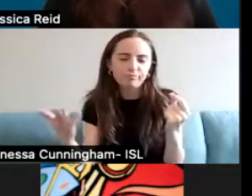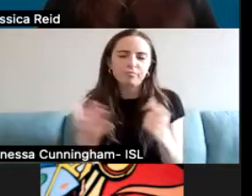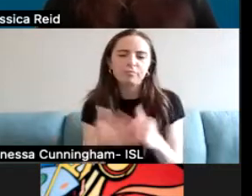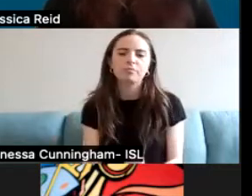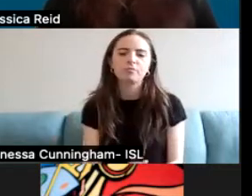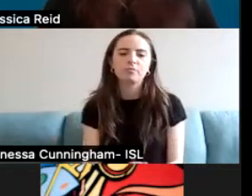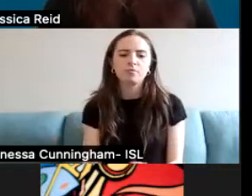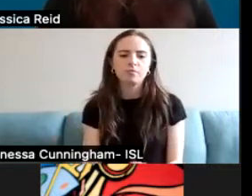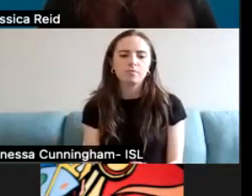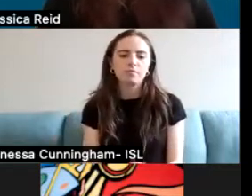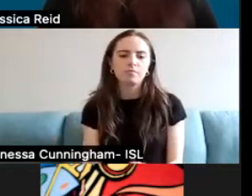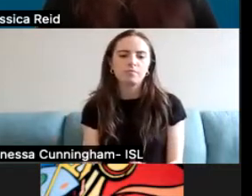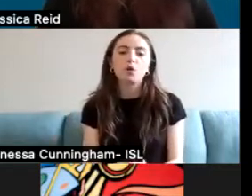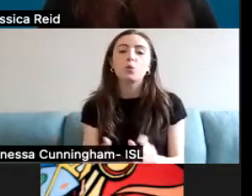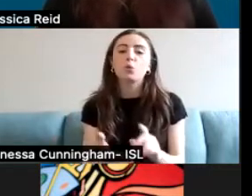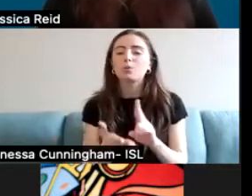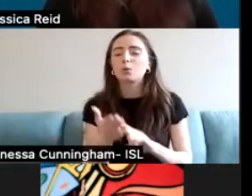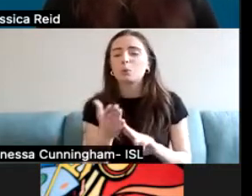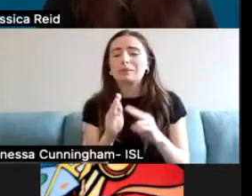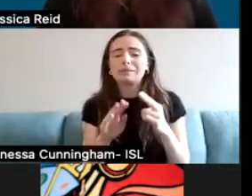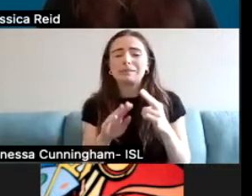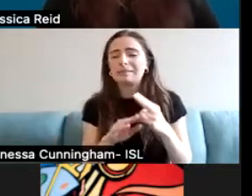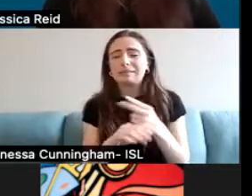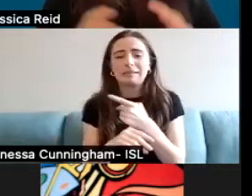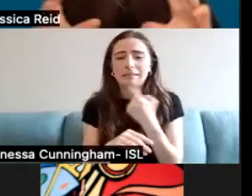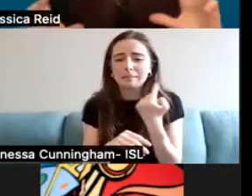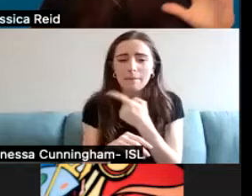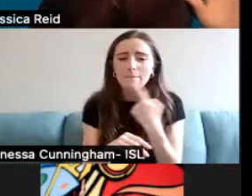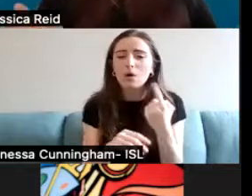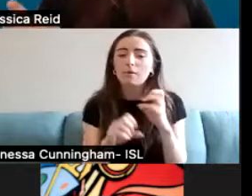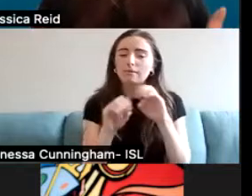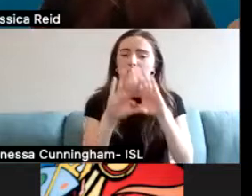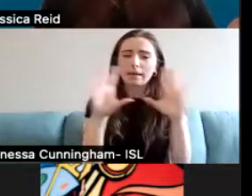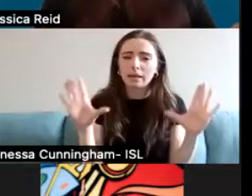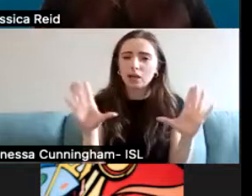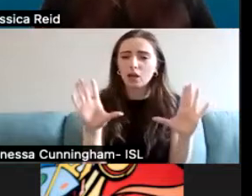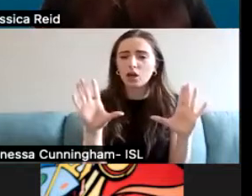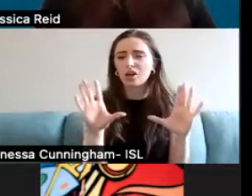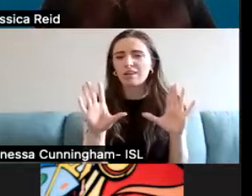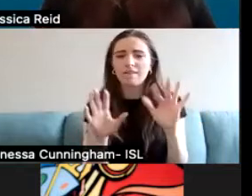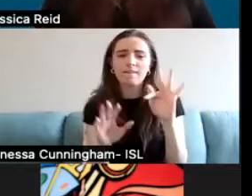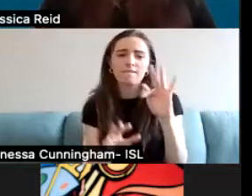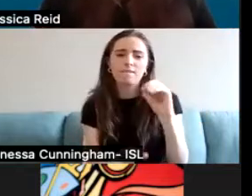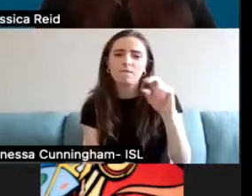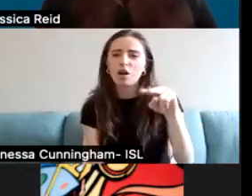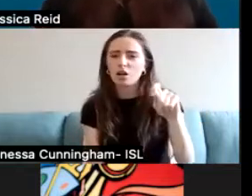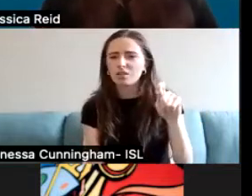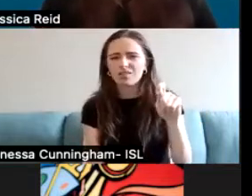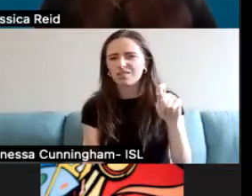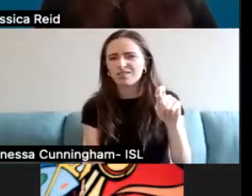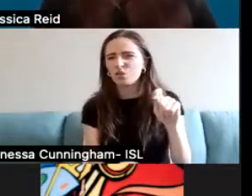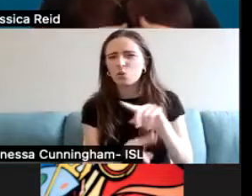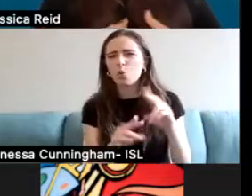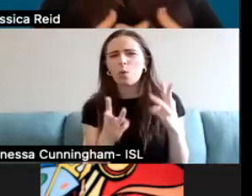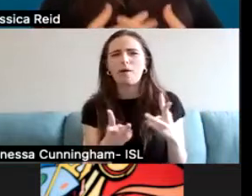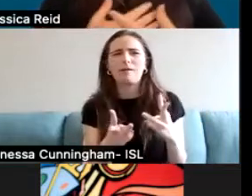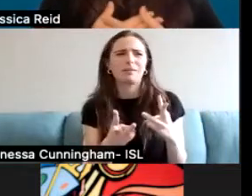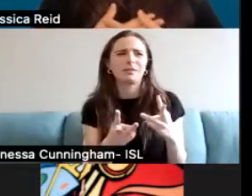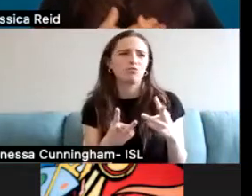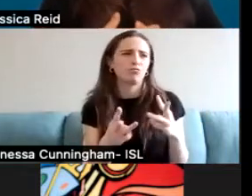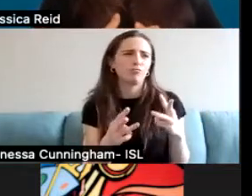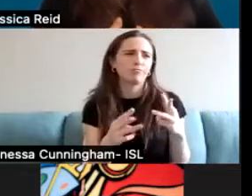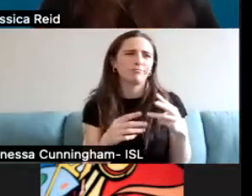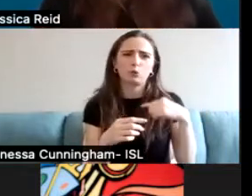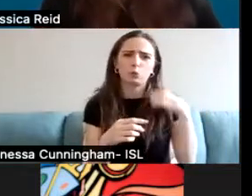nice, clear, simple fonts. Don't get too fancy with the crazy wild display fonts. I'm not going to talk about my own